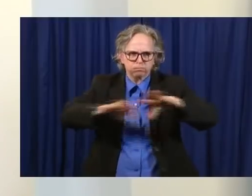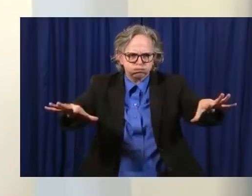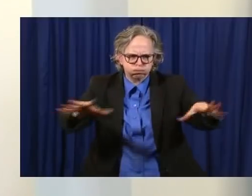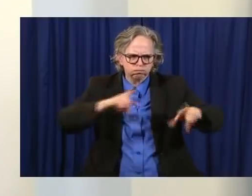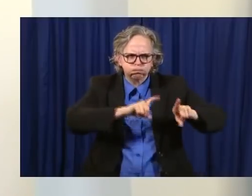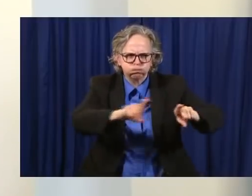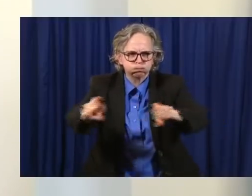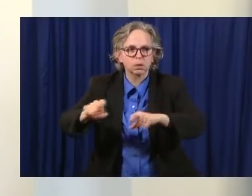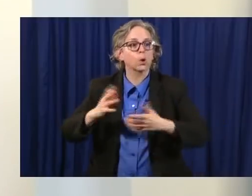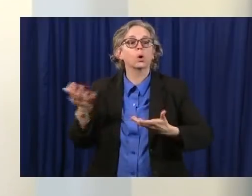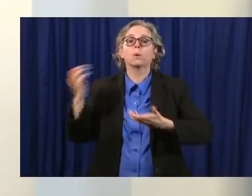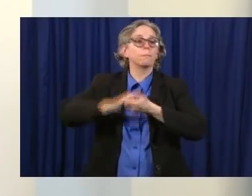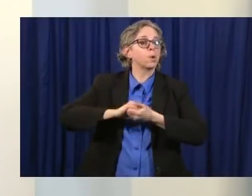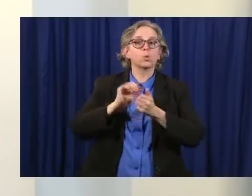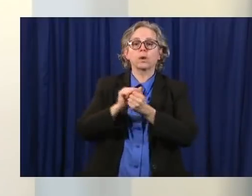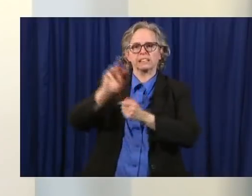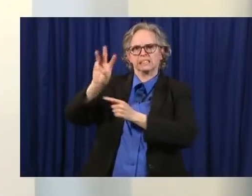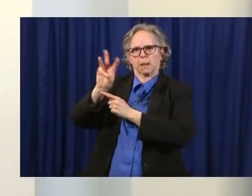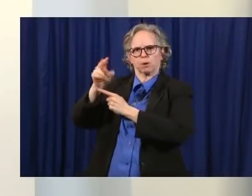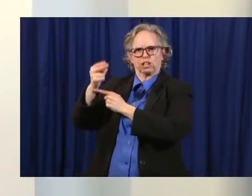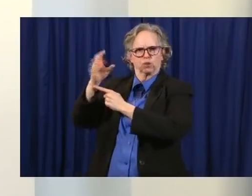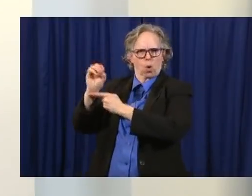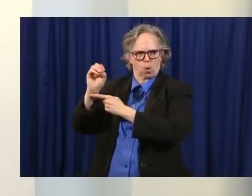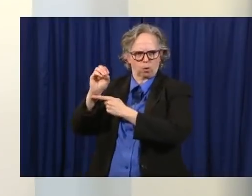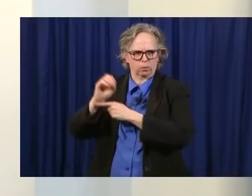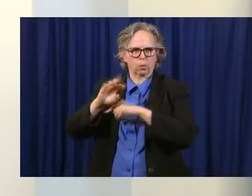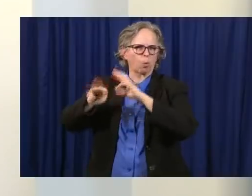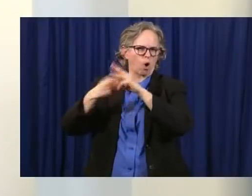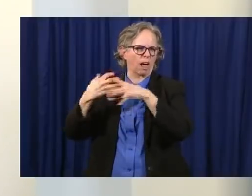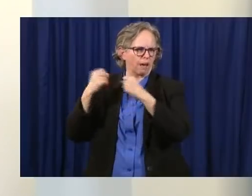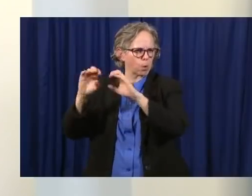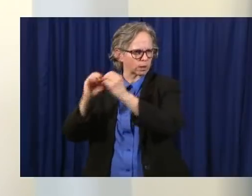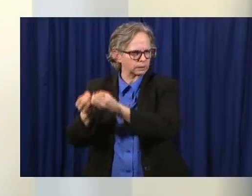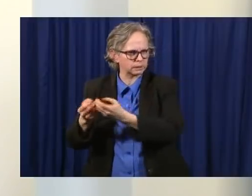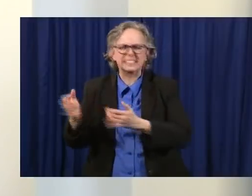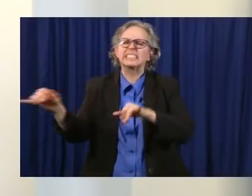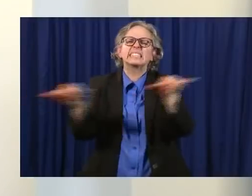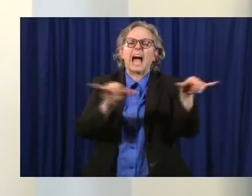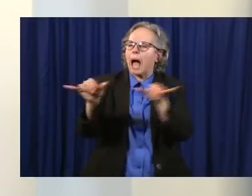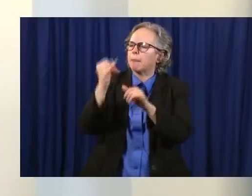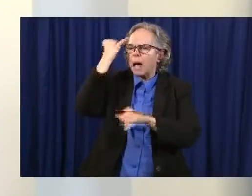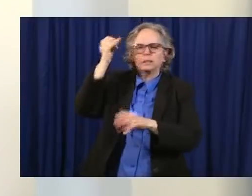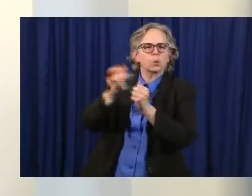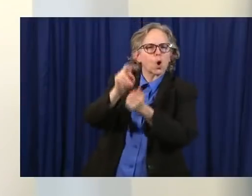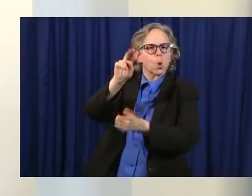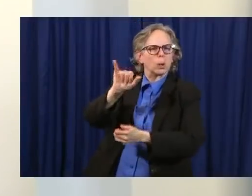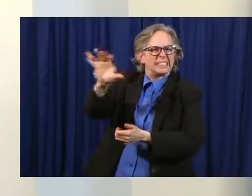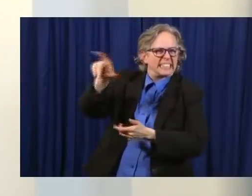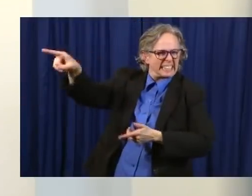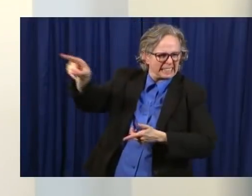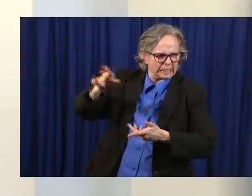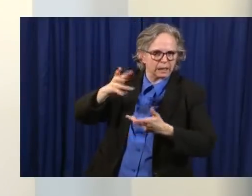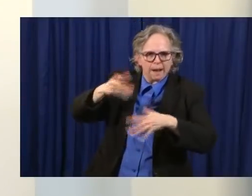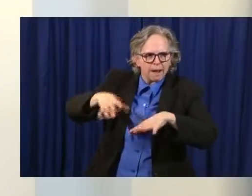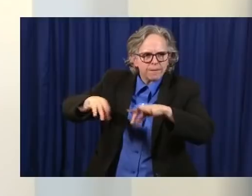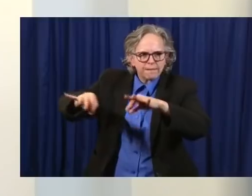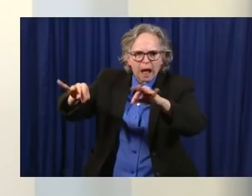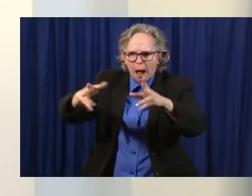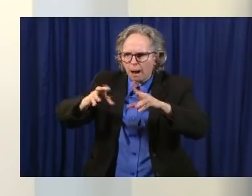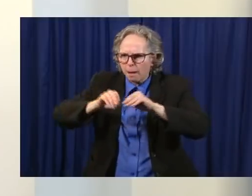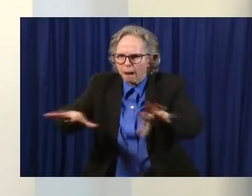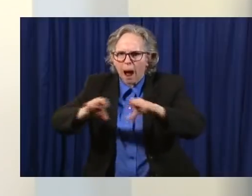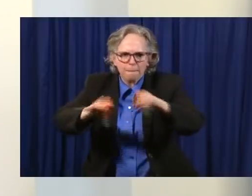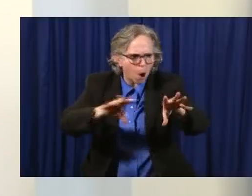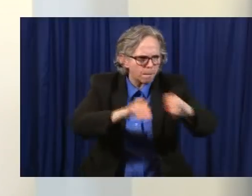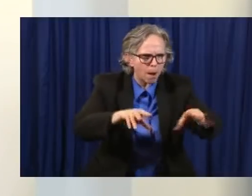Organization. It's the type of study you saw New York City do recently, where they got some of their first prevalence numbers. And, we have a